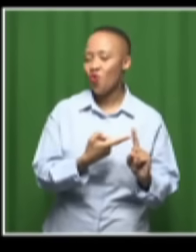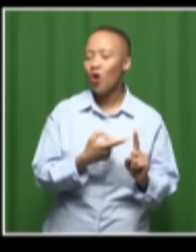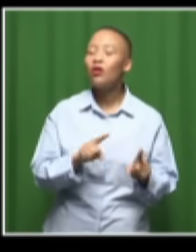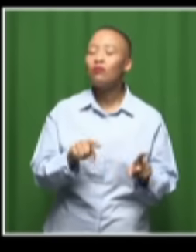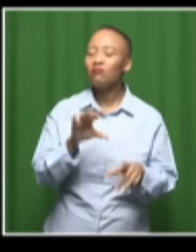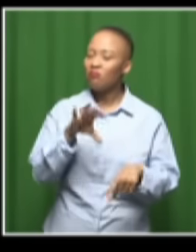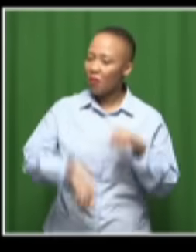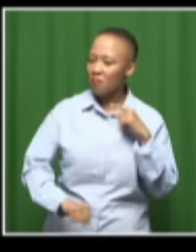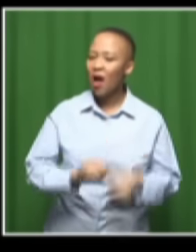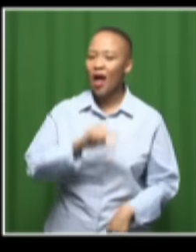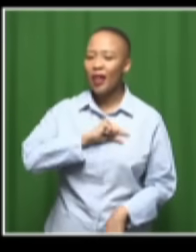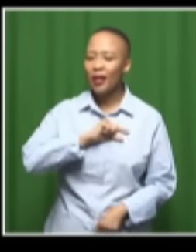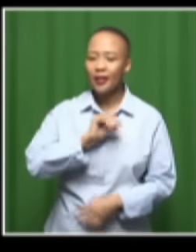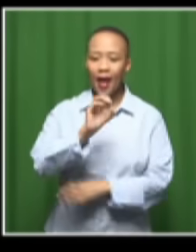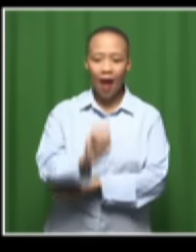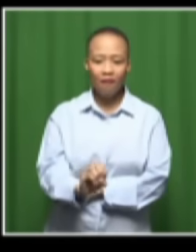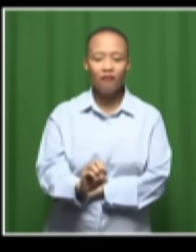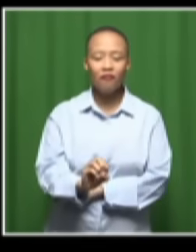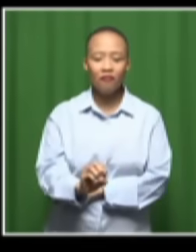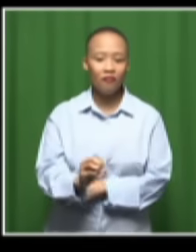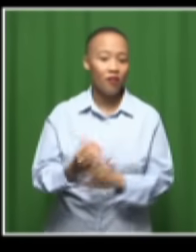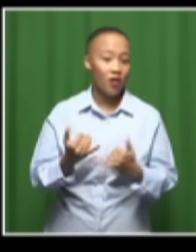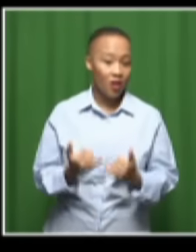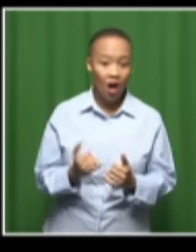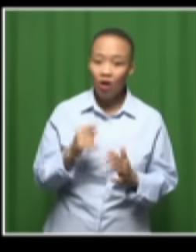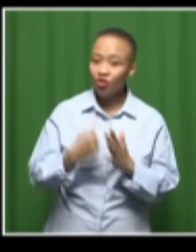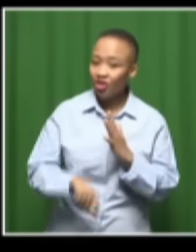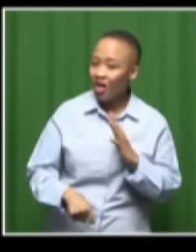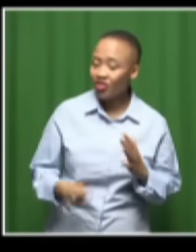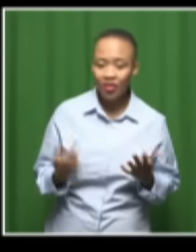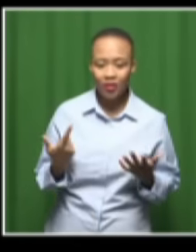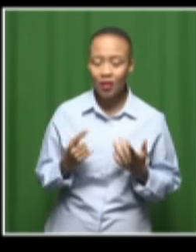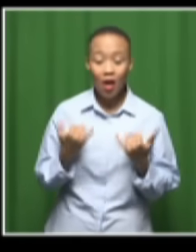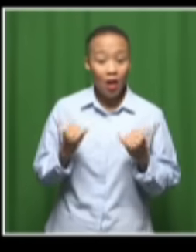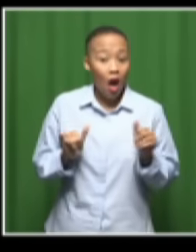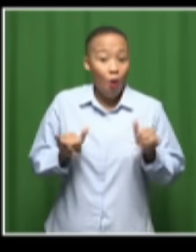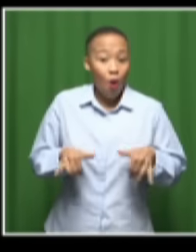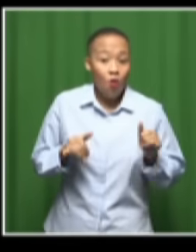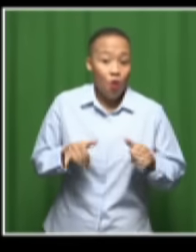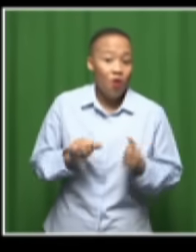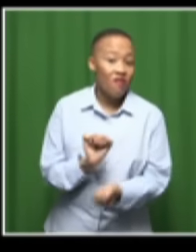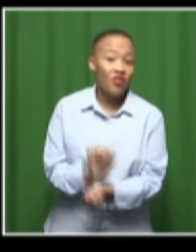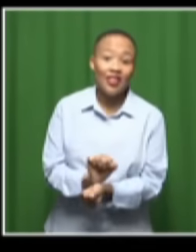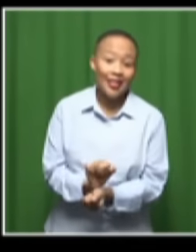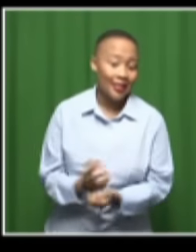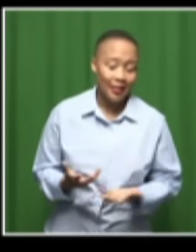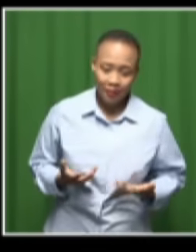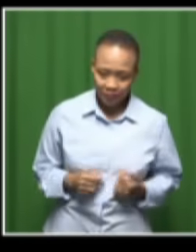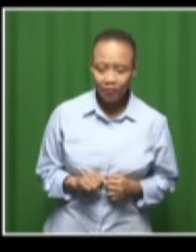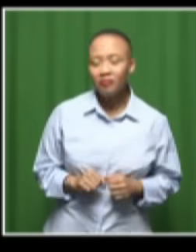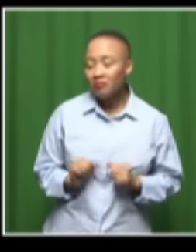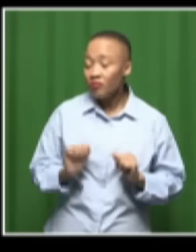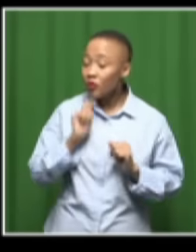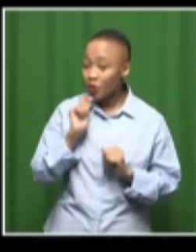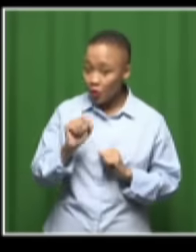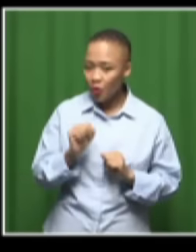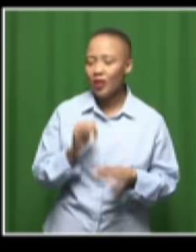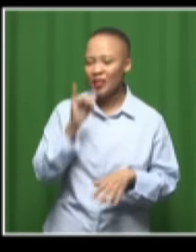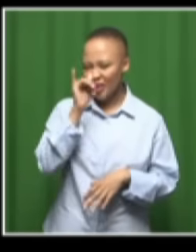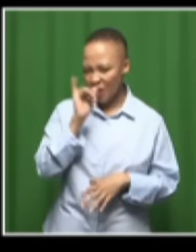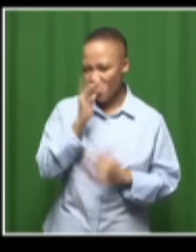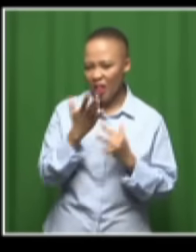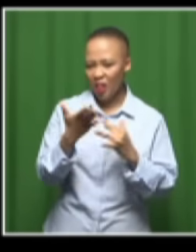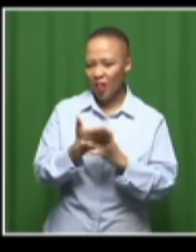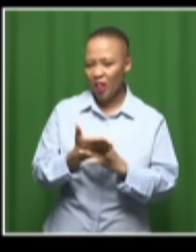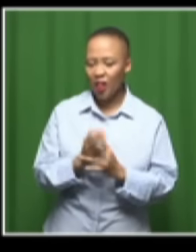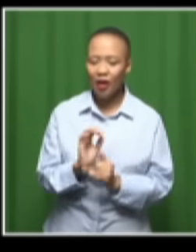on all 4 of those charges, and now we wait for sentencing. Yeah, we wait for sentencing, and this, as you say, is a criminal case. So yes, it is. It's not like here's your fine